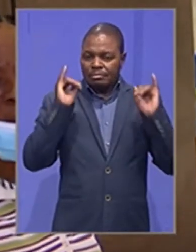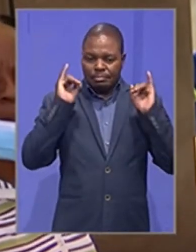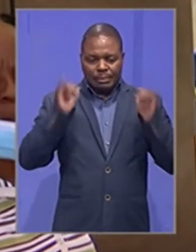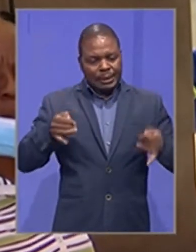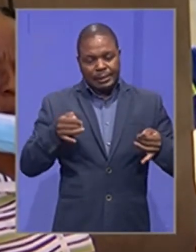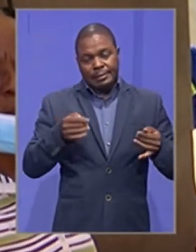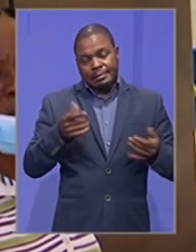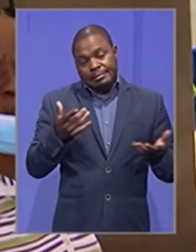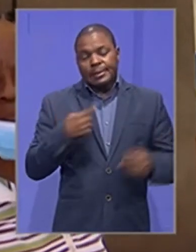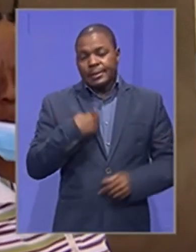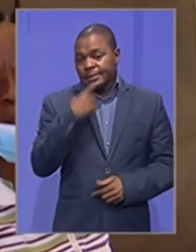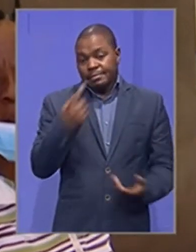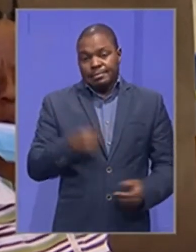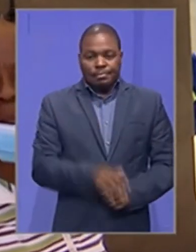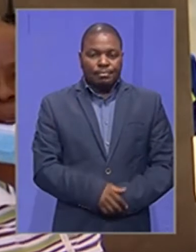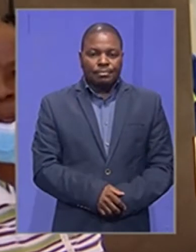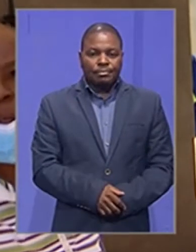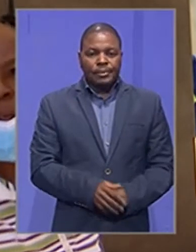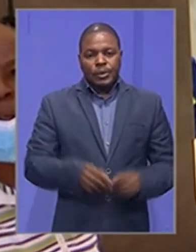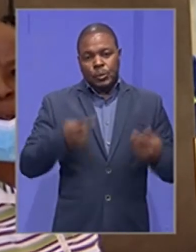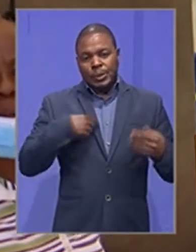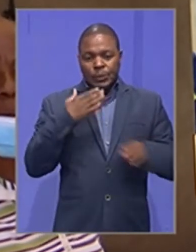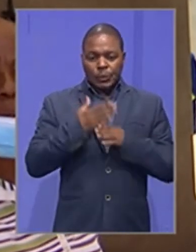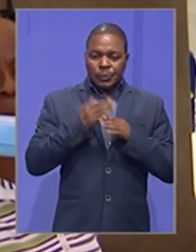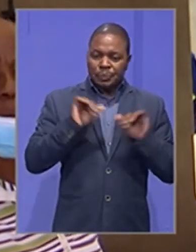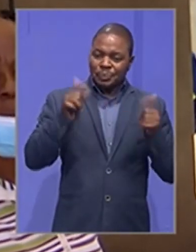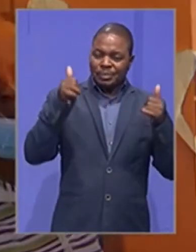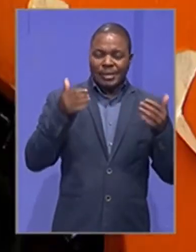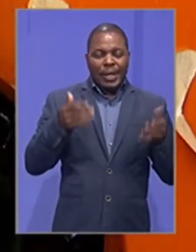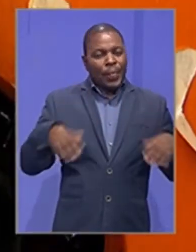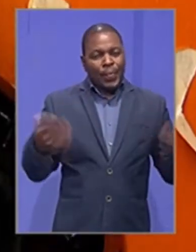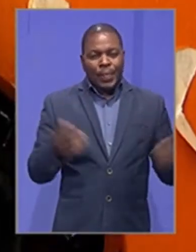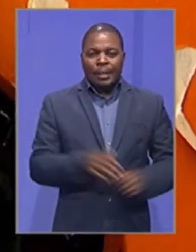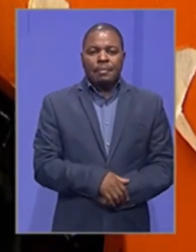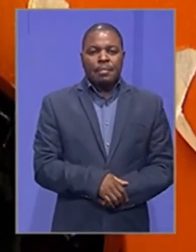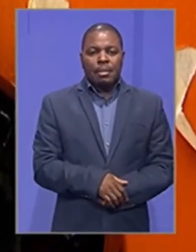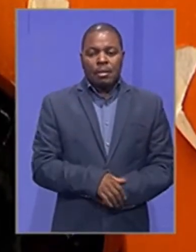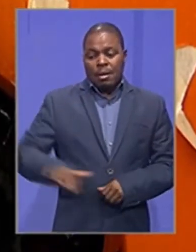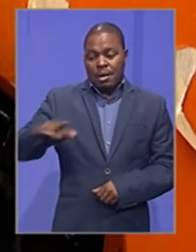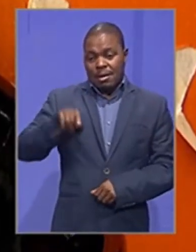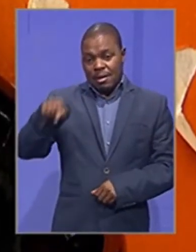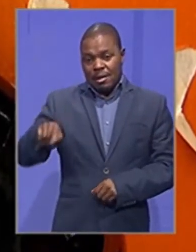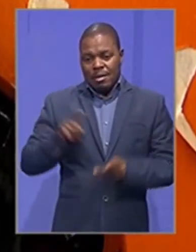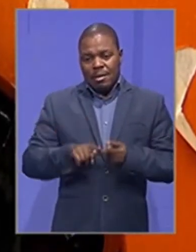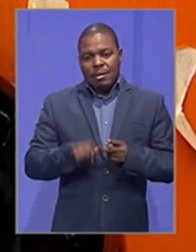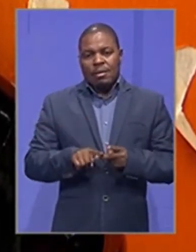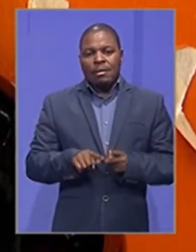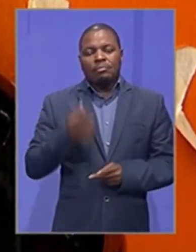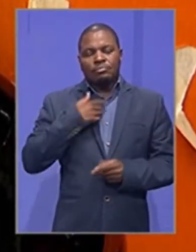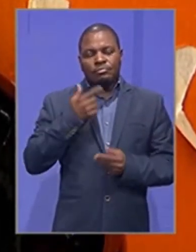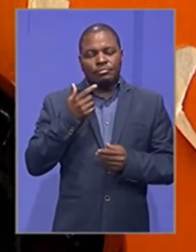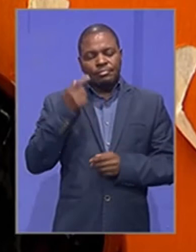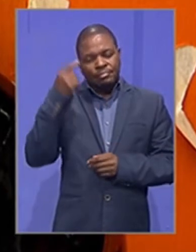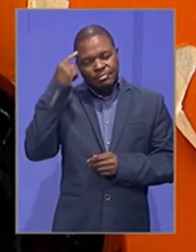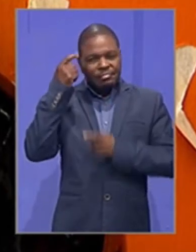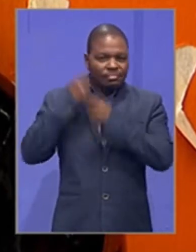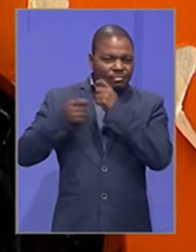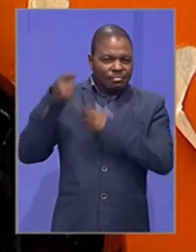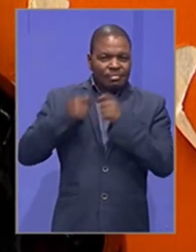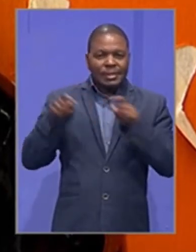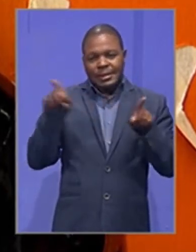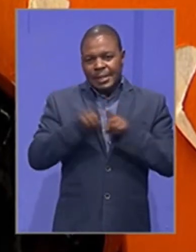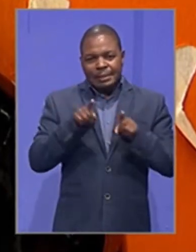that's all I can say. Yeah, we're not performing the way we normally perform. Mo lefelong leno la tlhokomelo ya meriri, go ne go se sepe